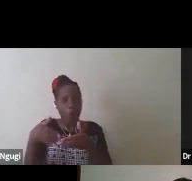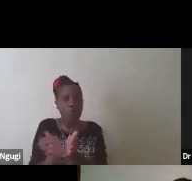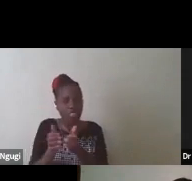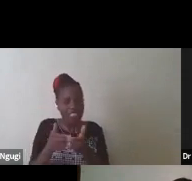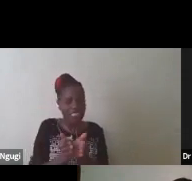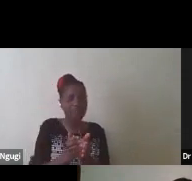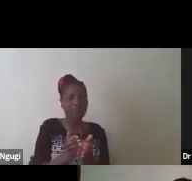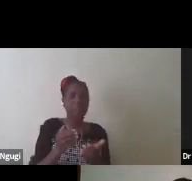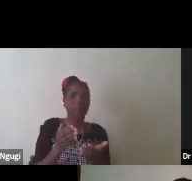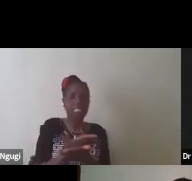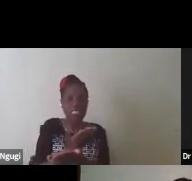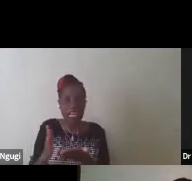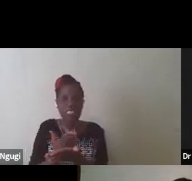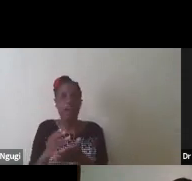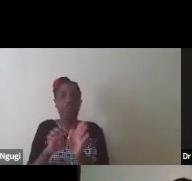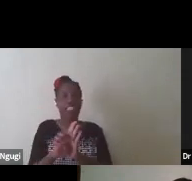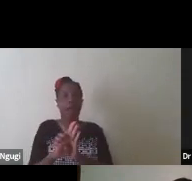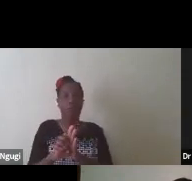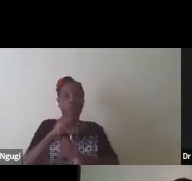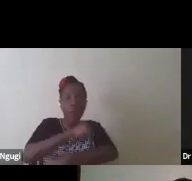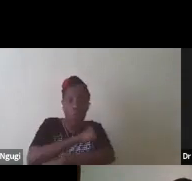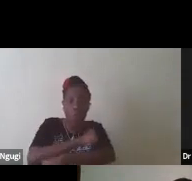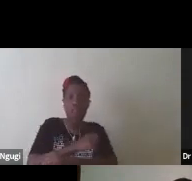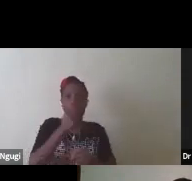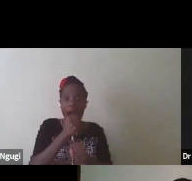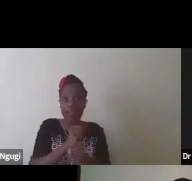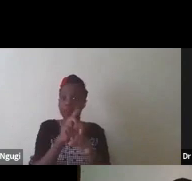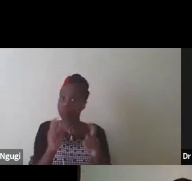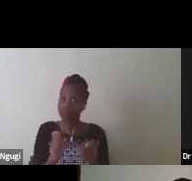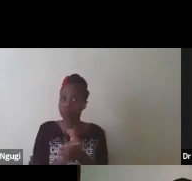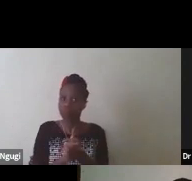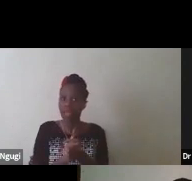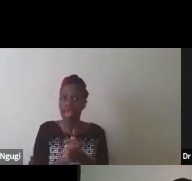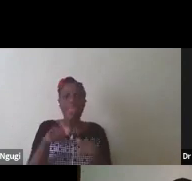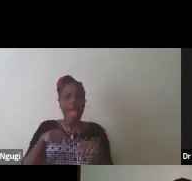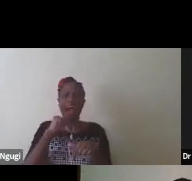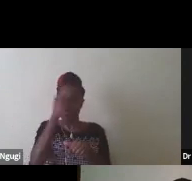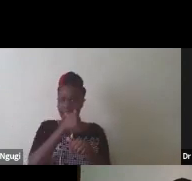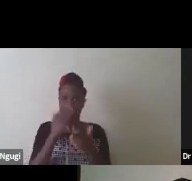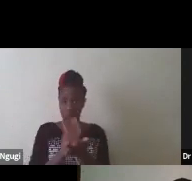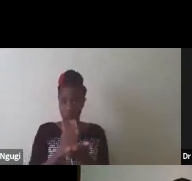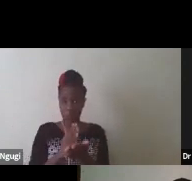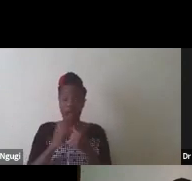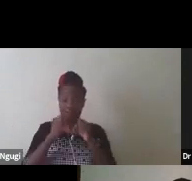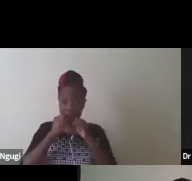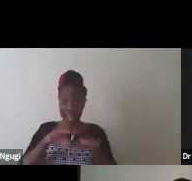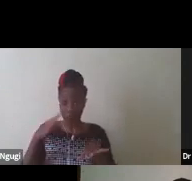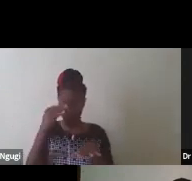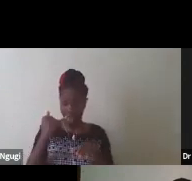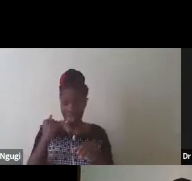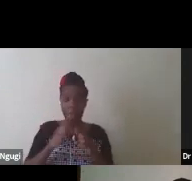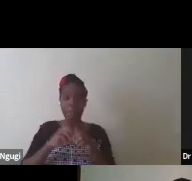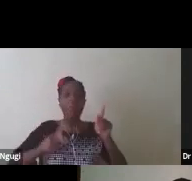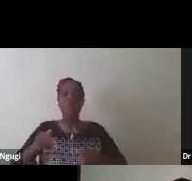big population in Africa is the young people. And I can say our focus with the quality rights work in Kenya